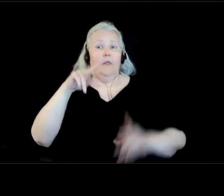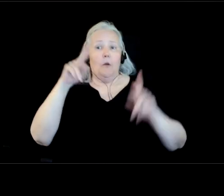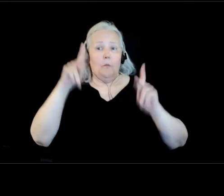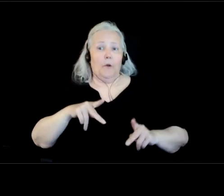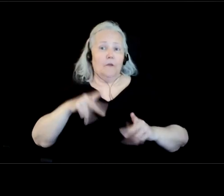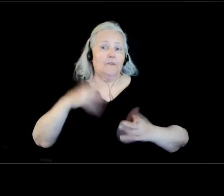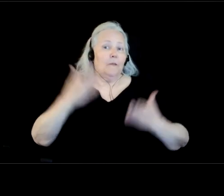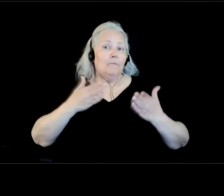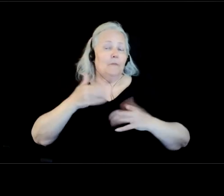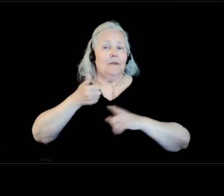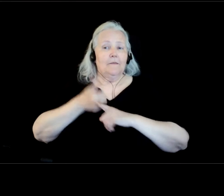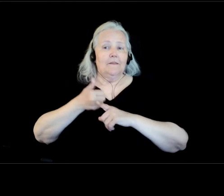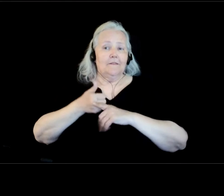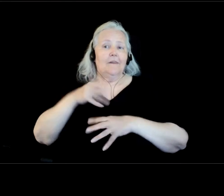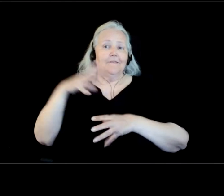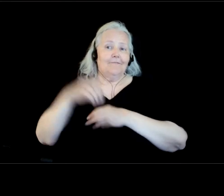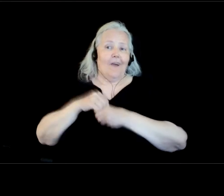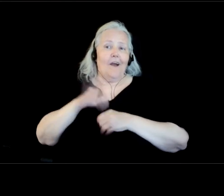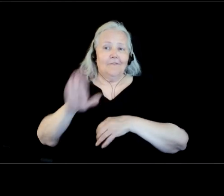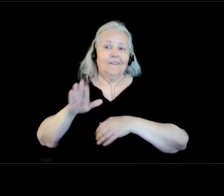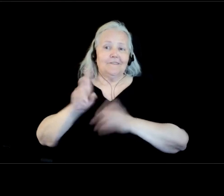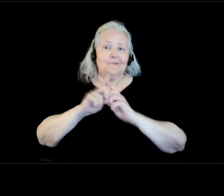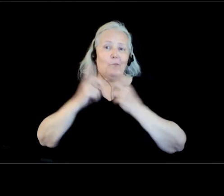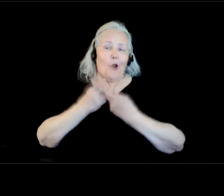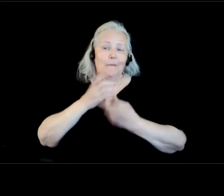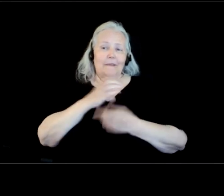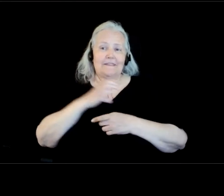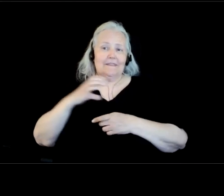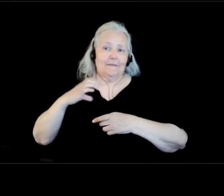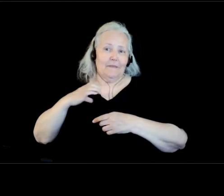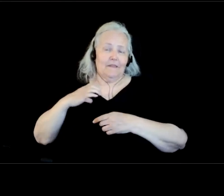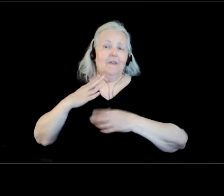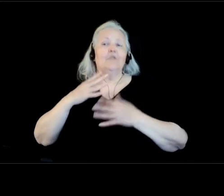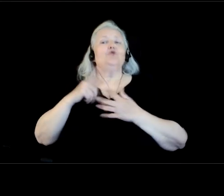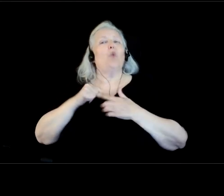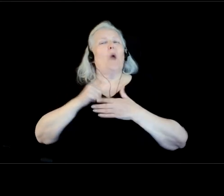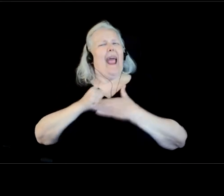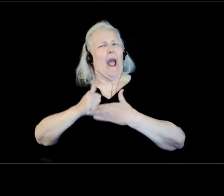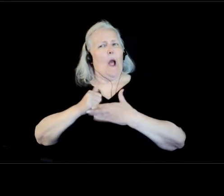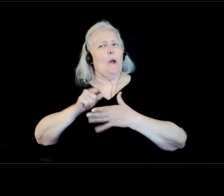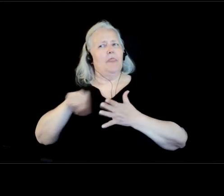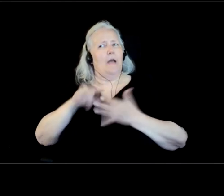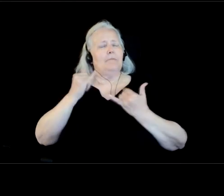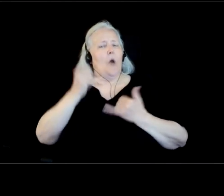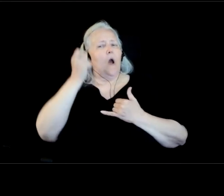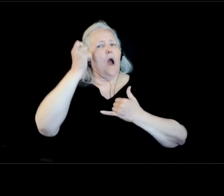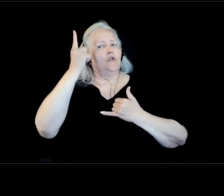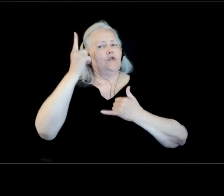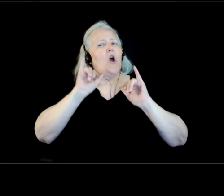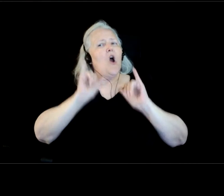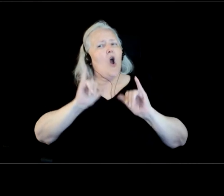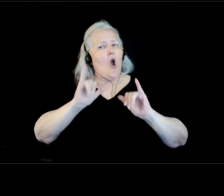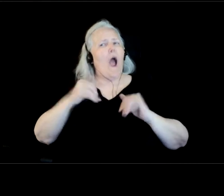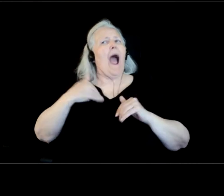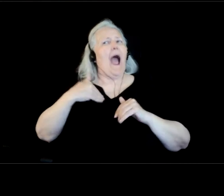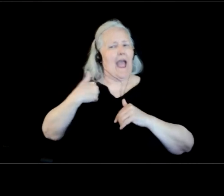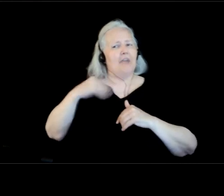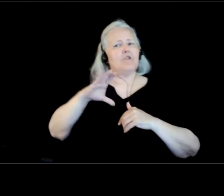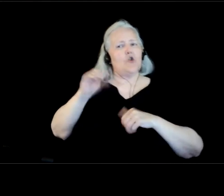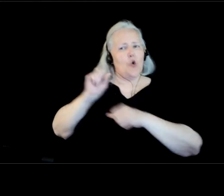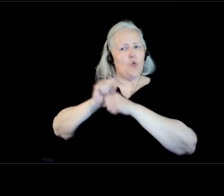department T&P committee, and now they at least have somewhat of an insight into the work that their colleague does because they've read